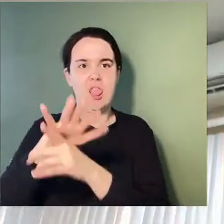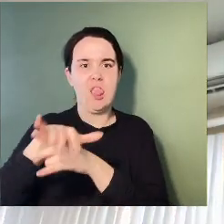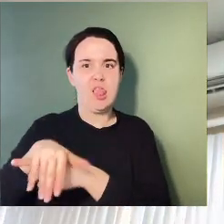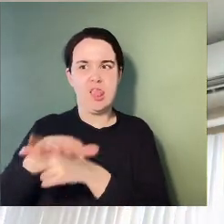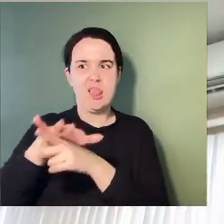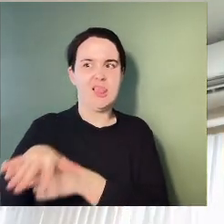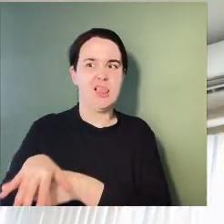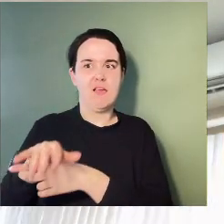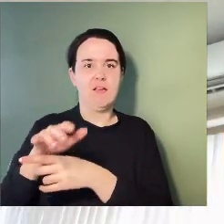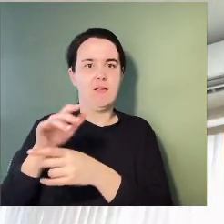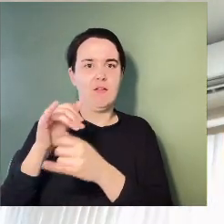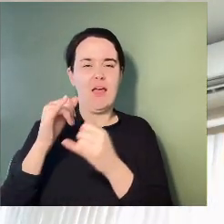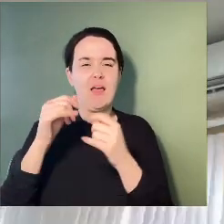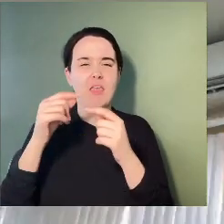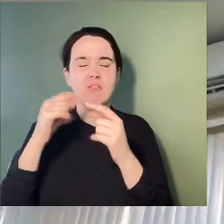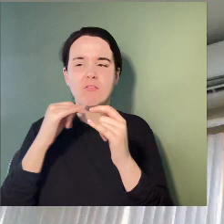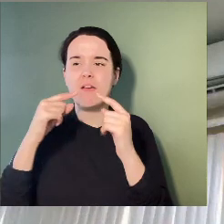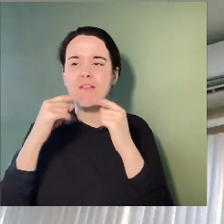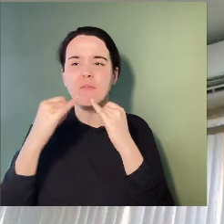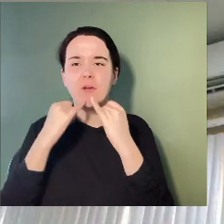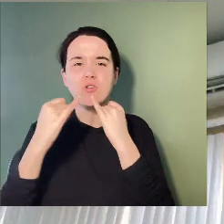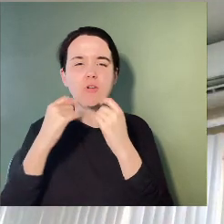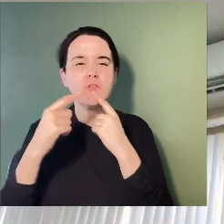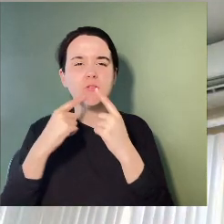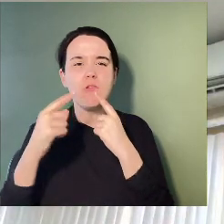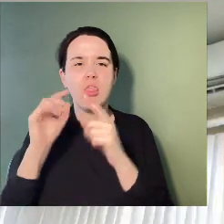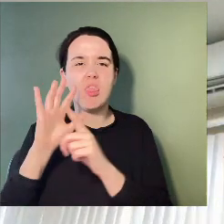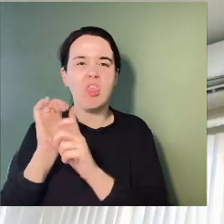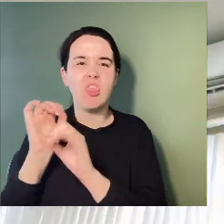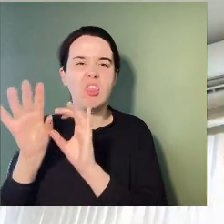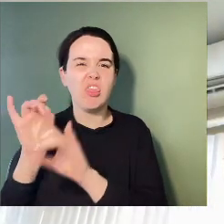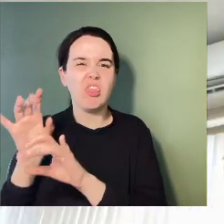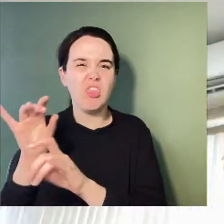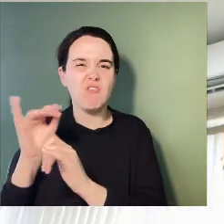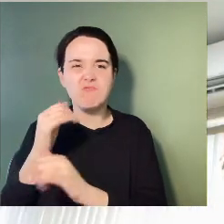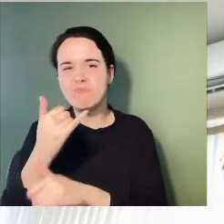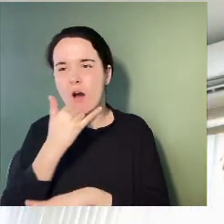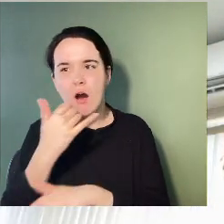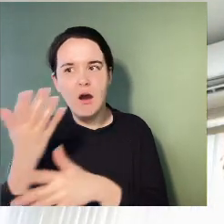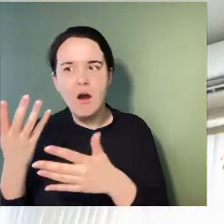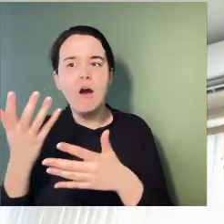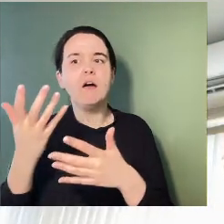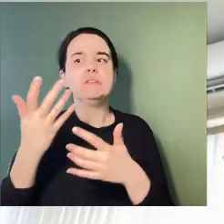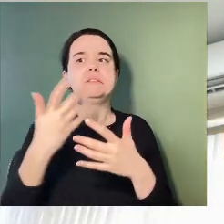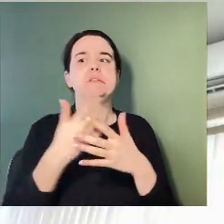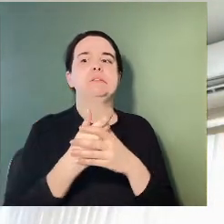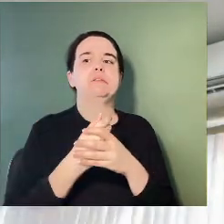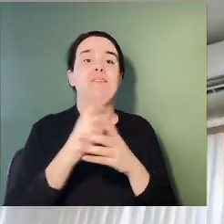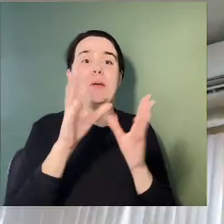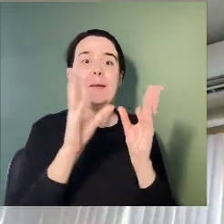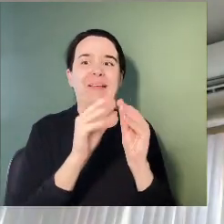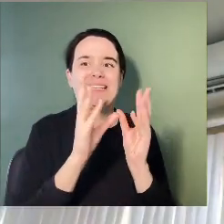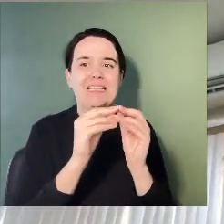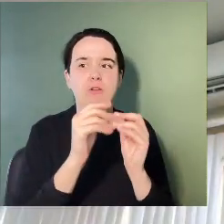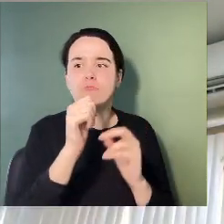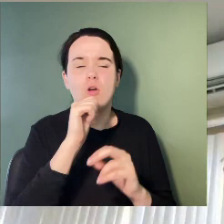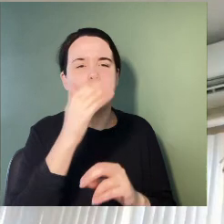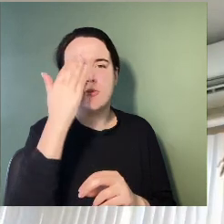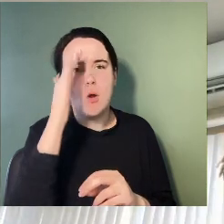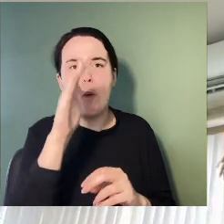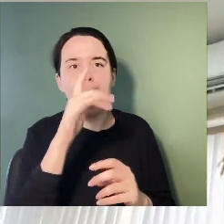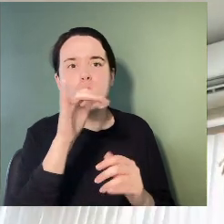micro-targeting, and also unauthorized use of some platforms. For example, you are in a meeting and you do not know somebody is